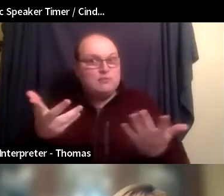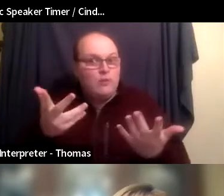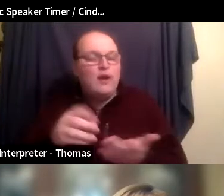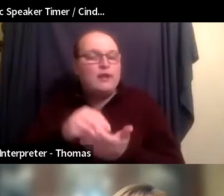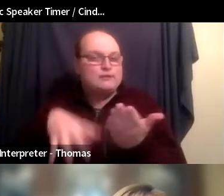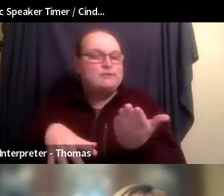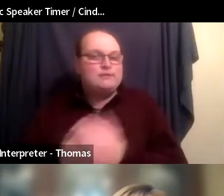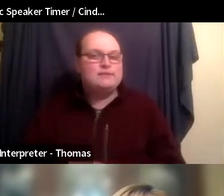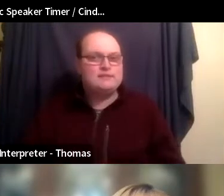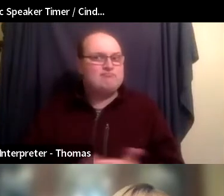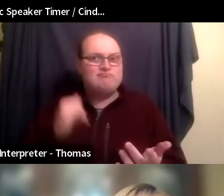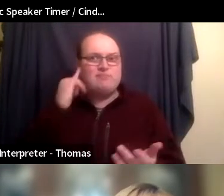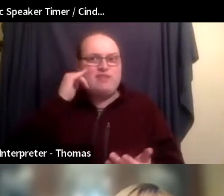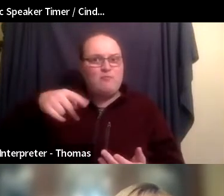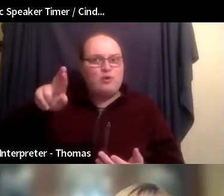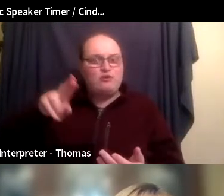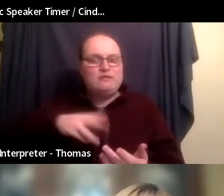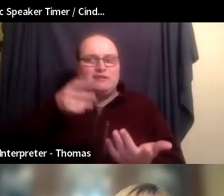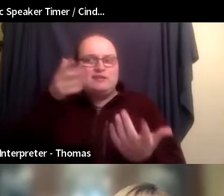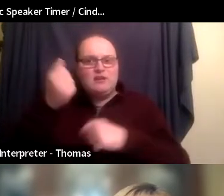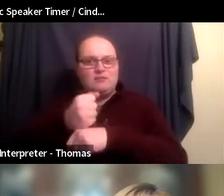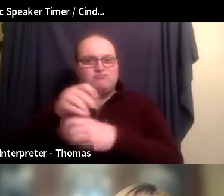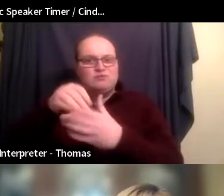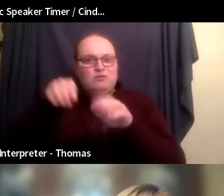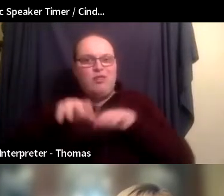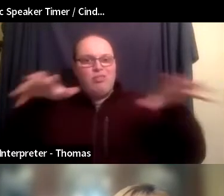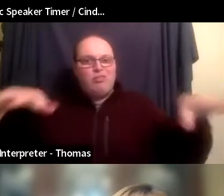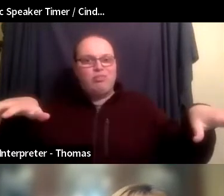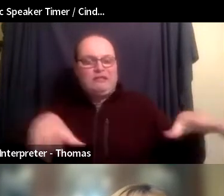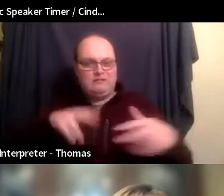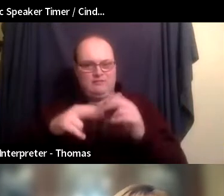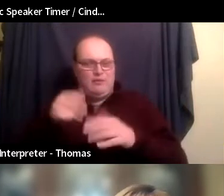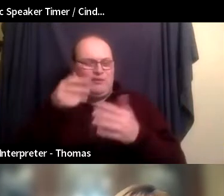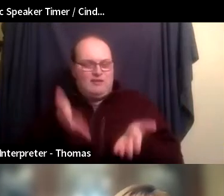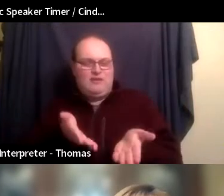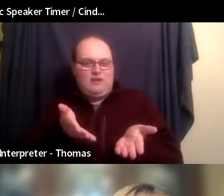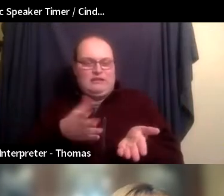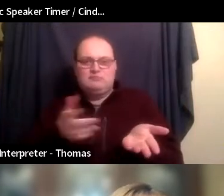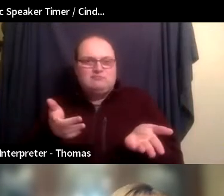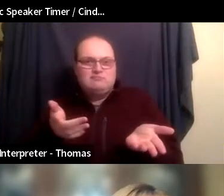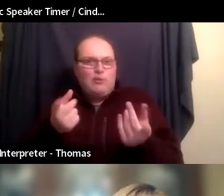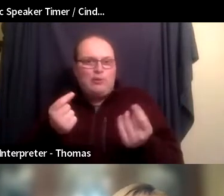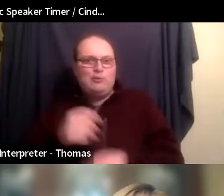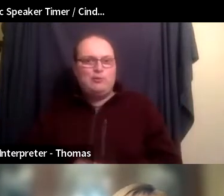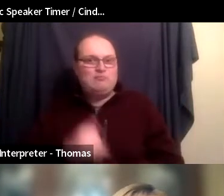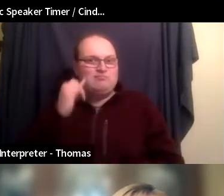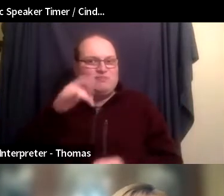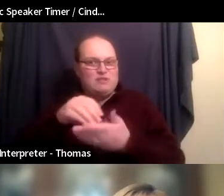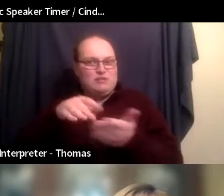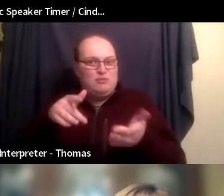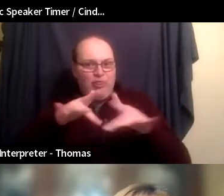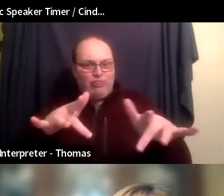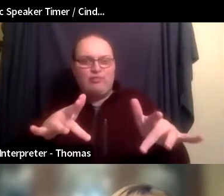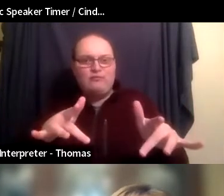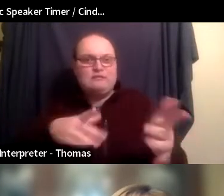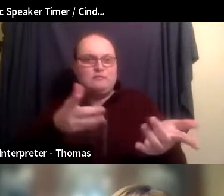Pointer Ridge if it is consolidated? The community deserves to know how the building will be used if it is not for their children. Is it going to be an empty building in their